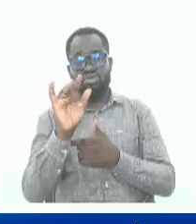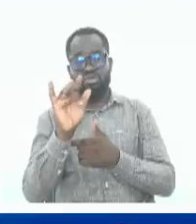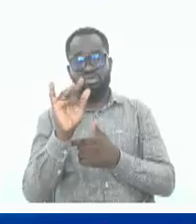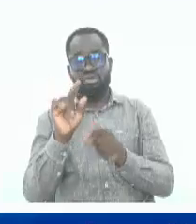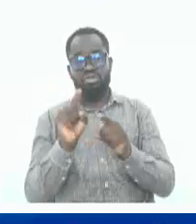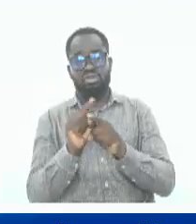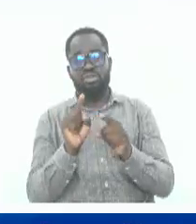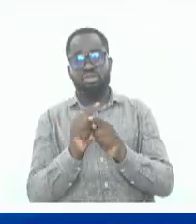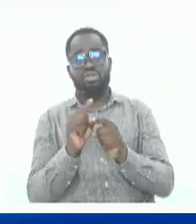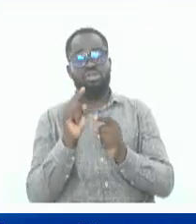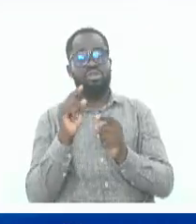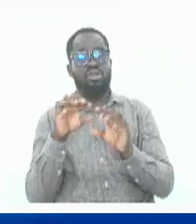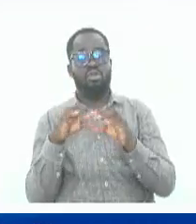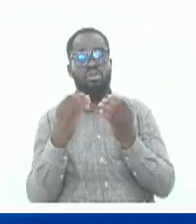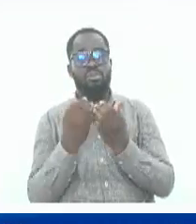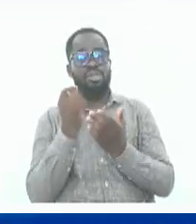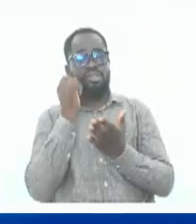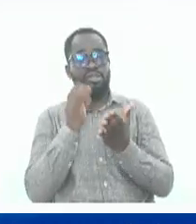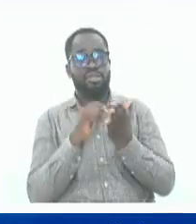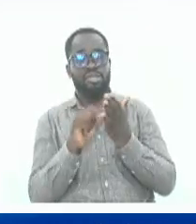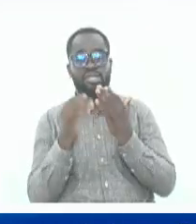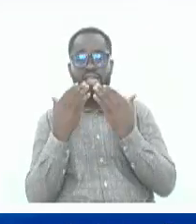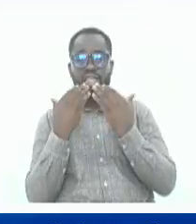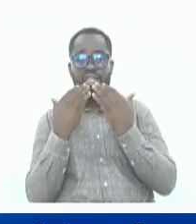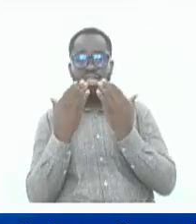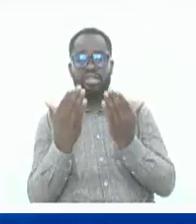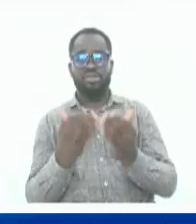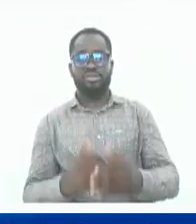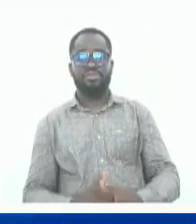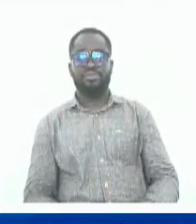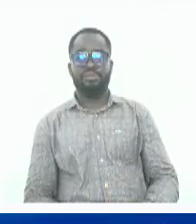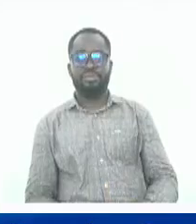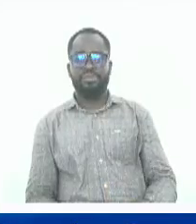Tete, Company Secretary. Thank you, Mr. Chair.